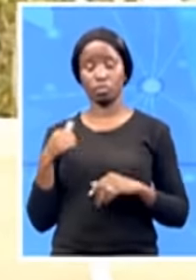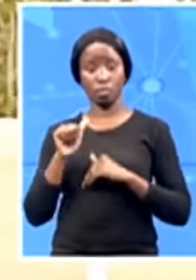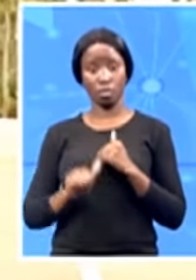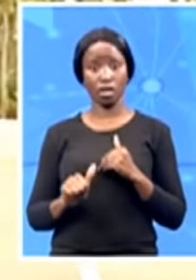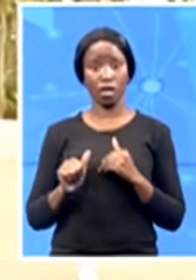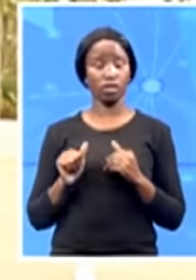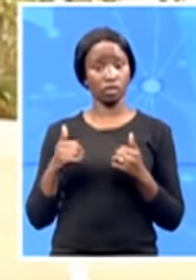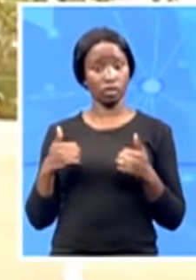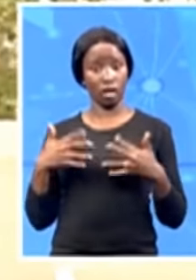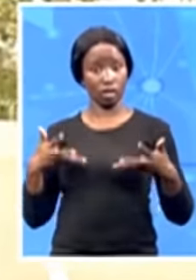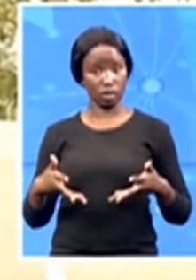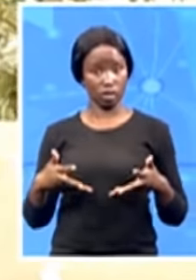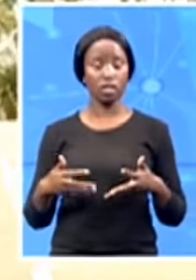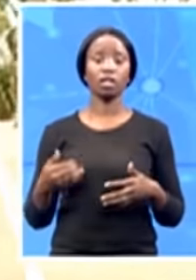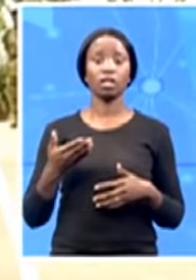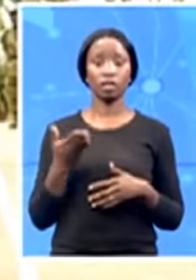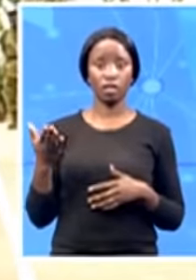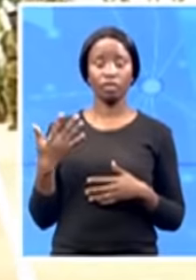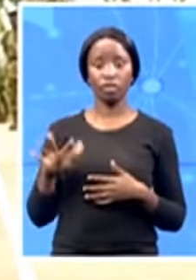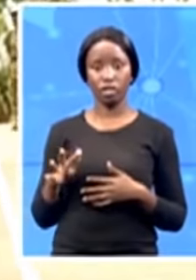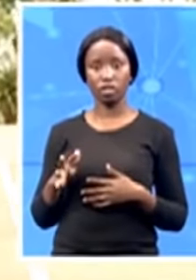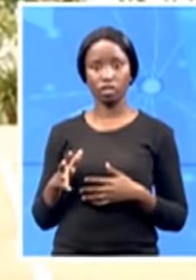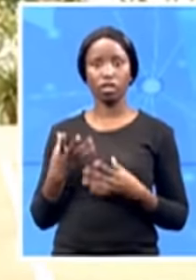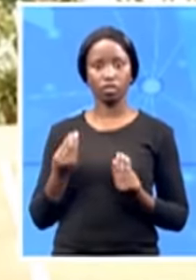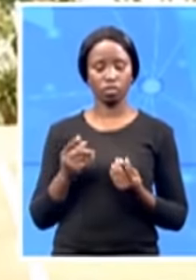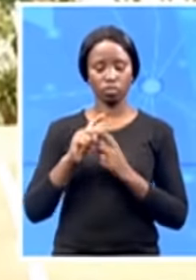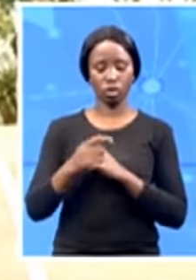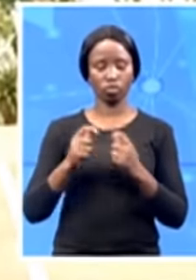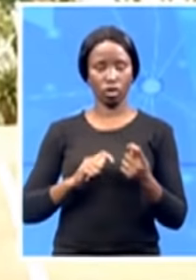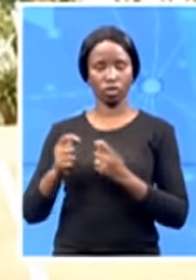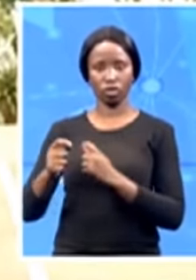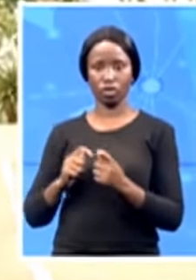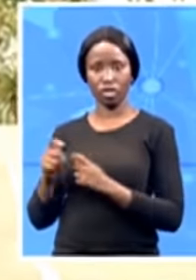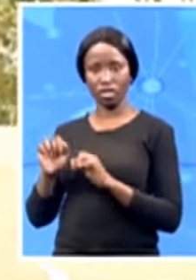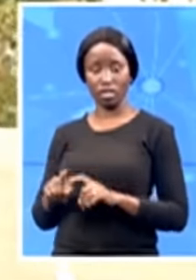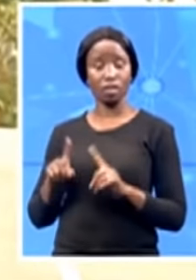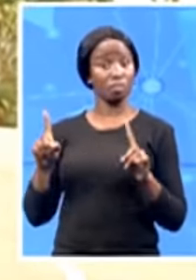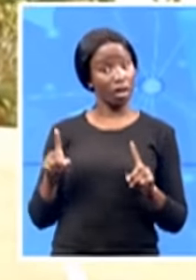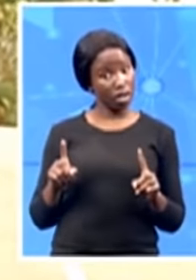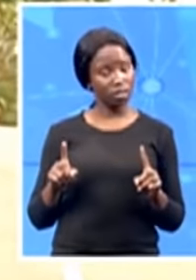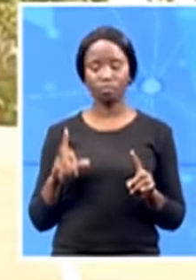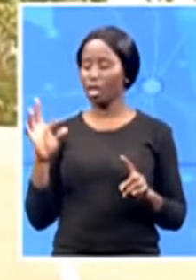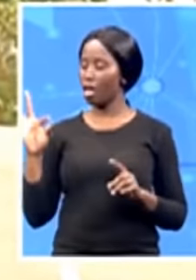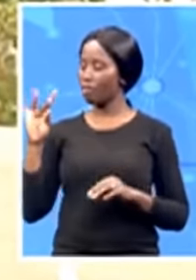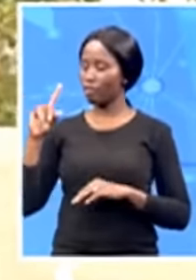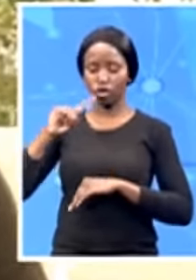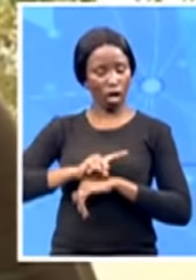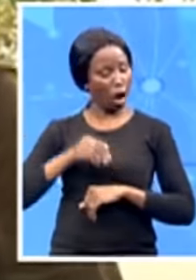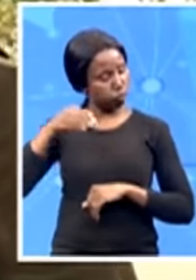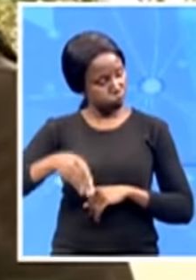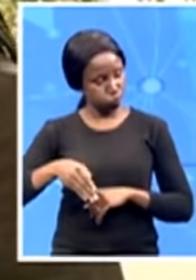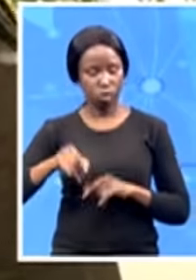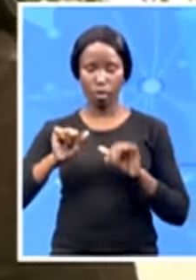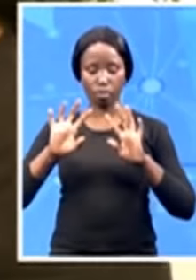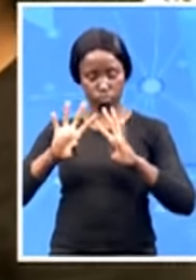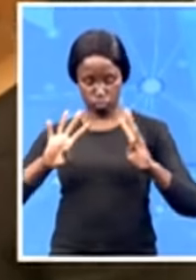been taking turns. But what we understand, there's not been a single day where there has not been a presence of the members of Umkhonto. In fact, I'm just going to move out